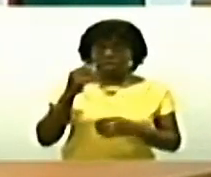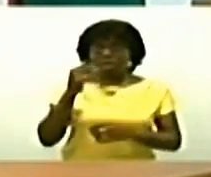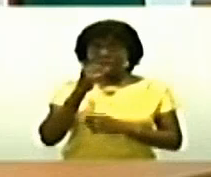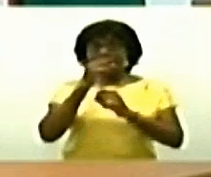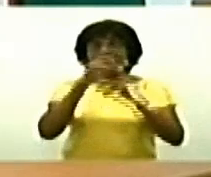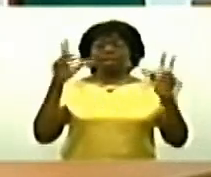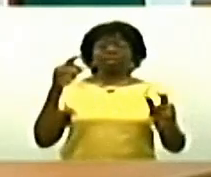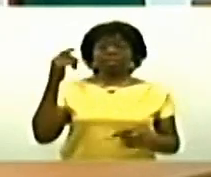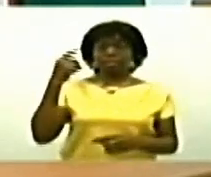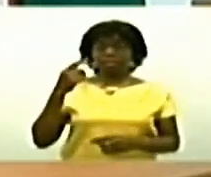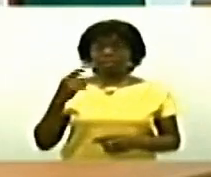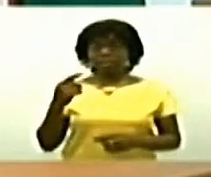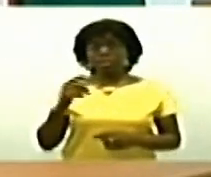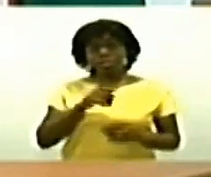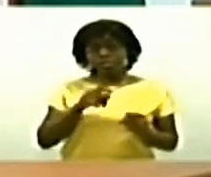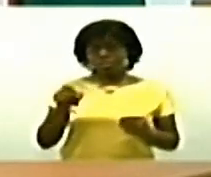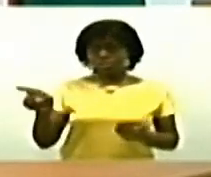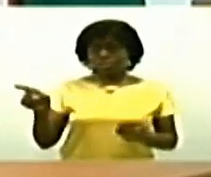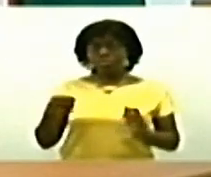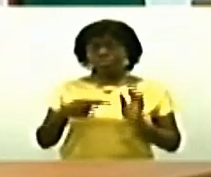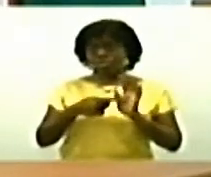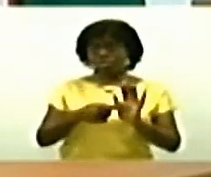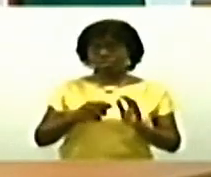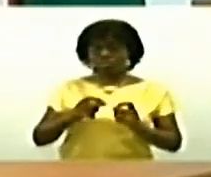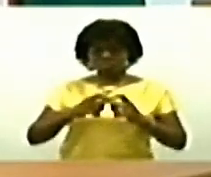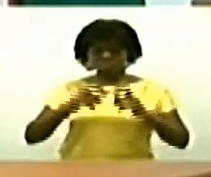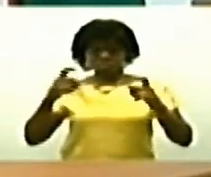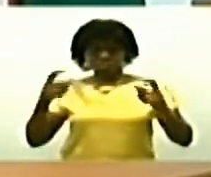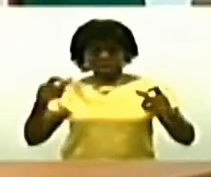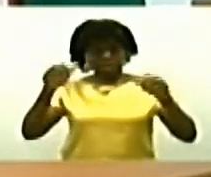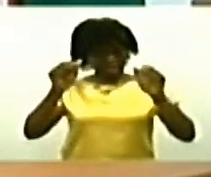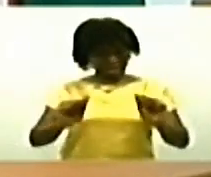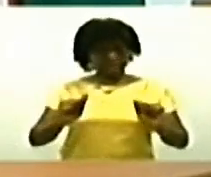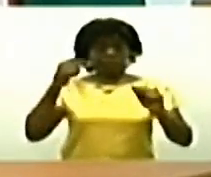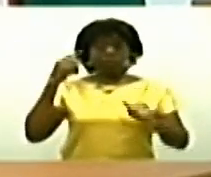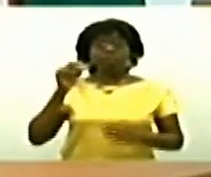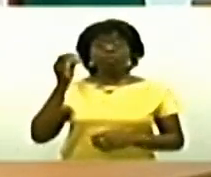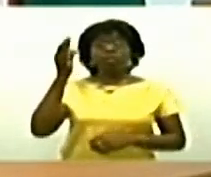I think you exude great possibilities for the future.